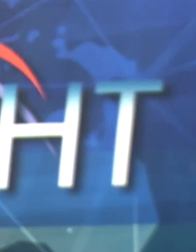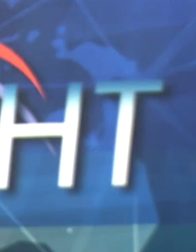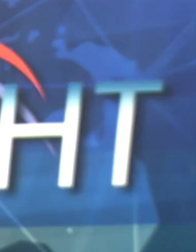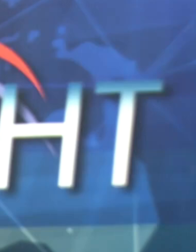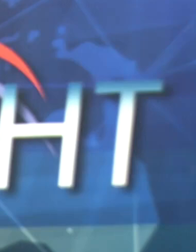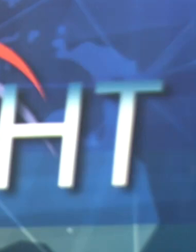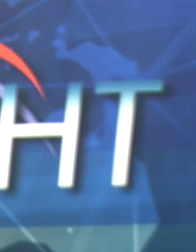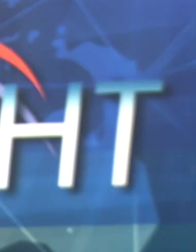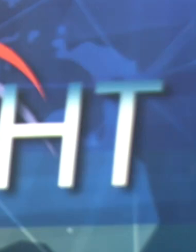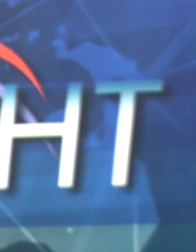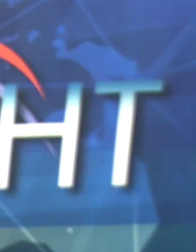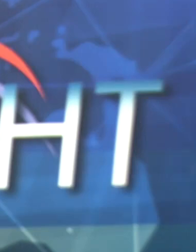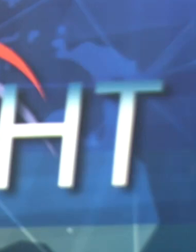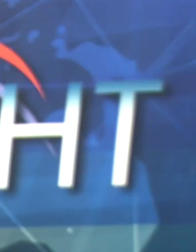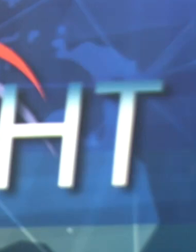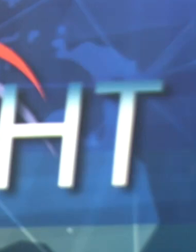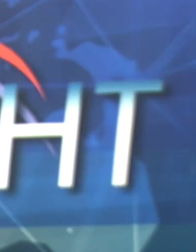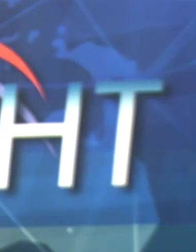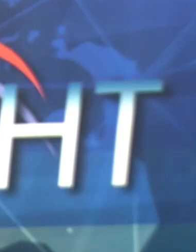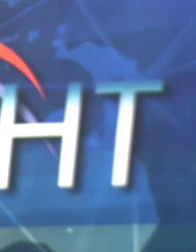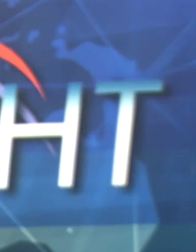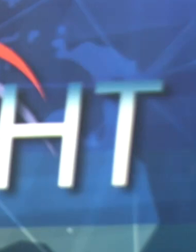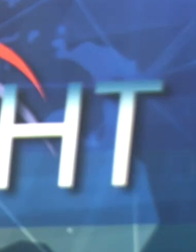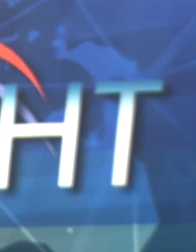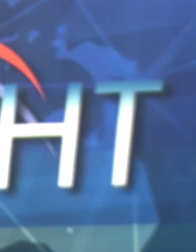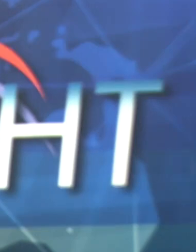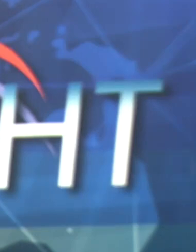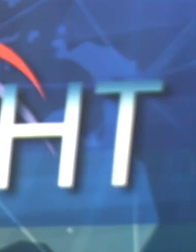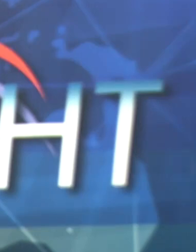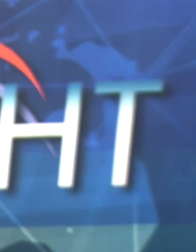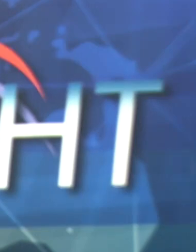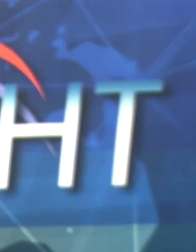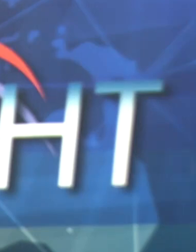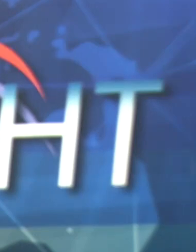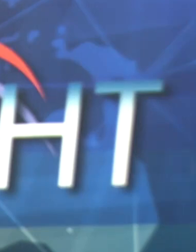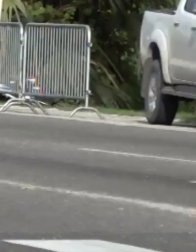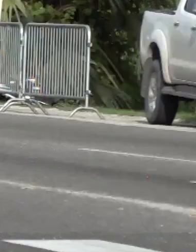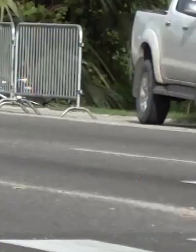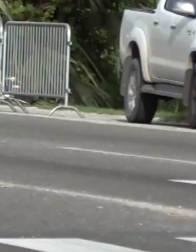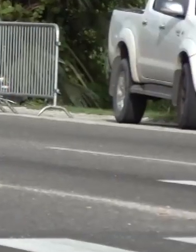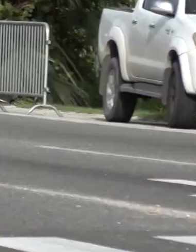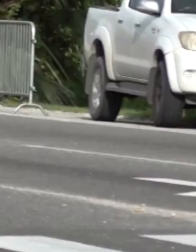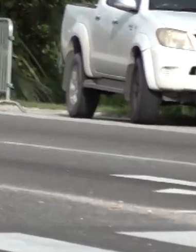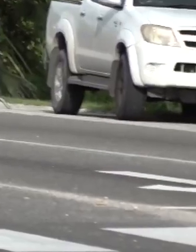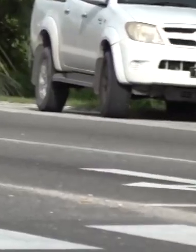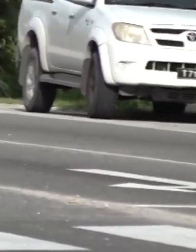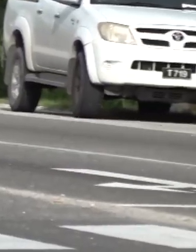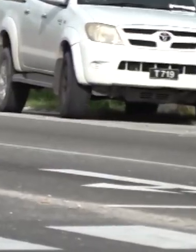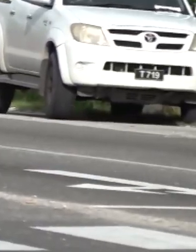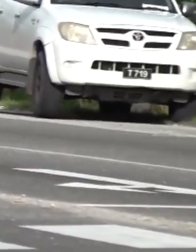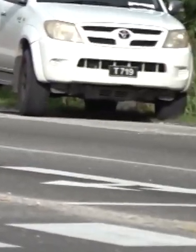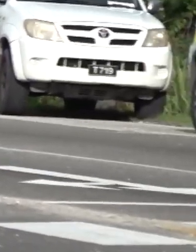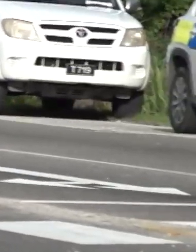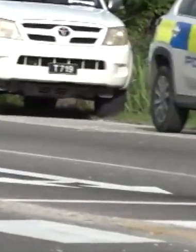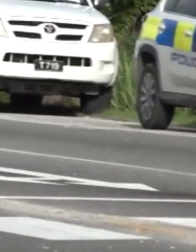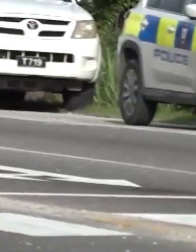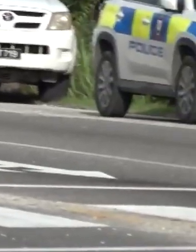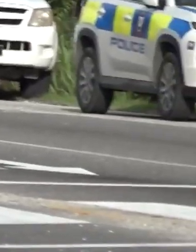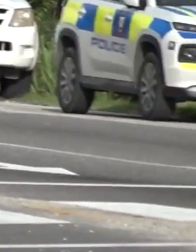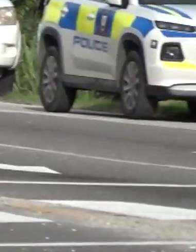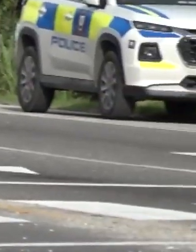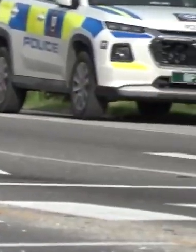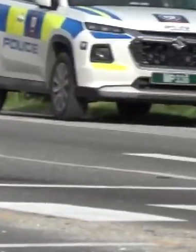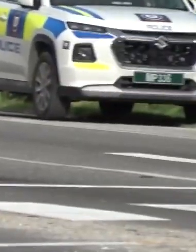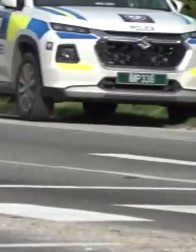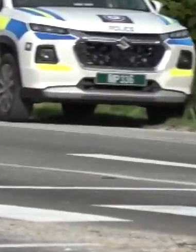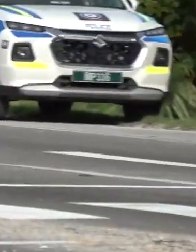respectively. Anmar Goodrich-Boyce reports now on the juvenile female event. Some of the best junior riders from around the